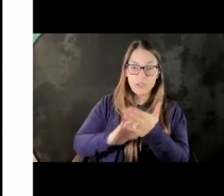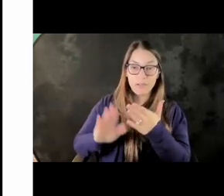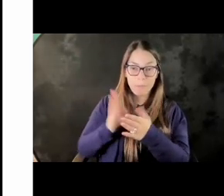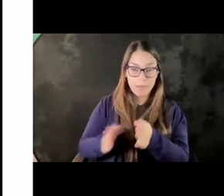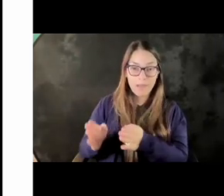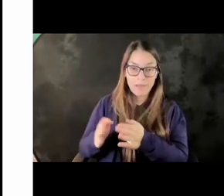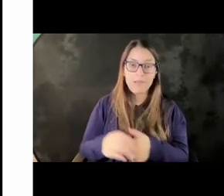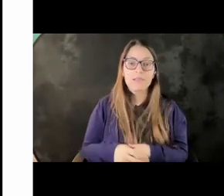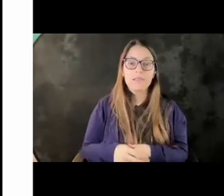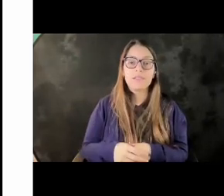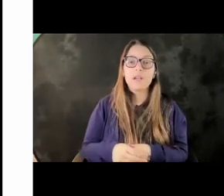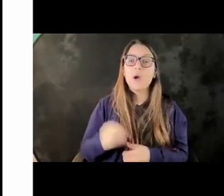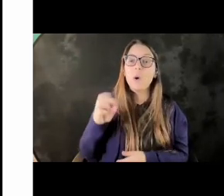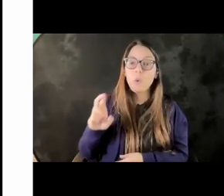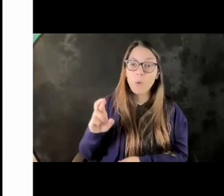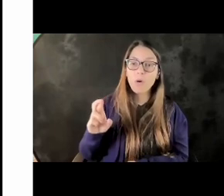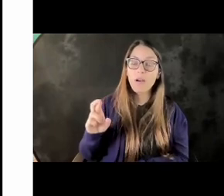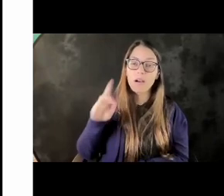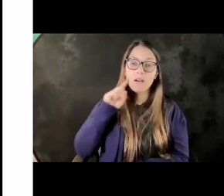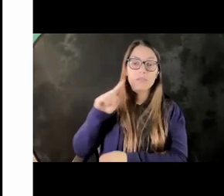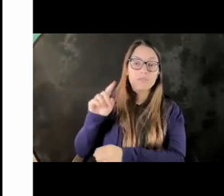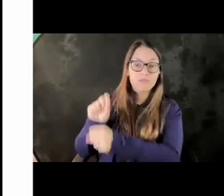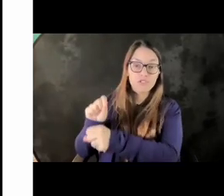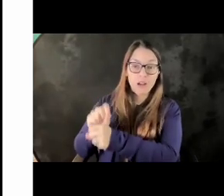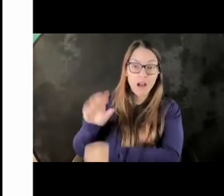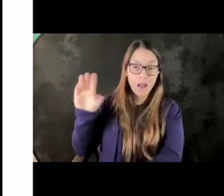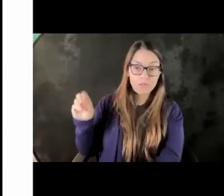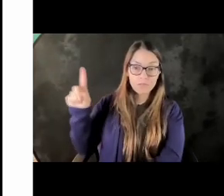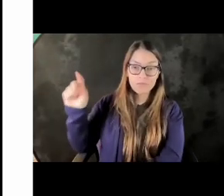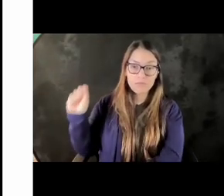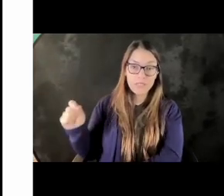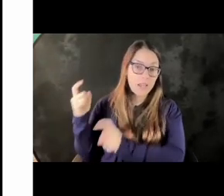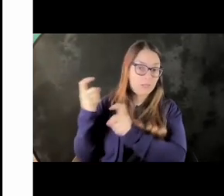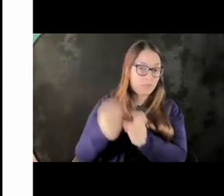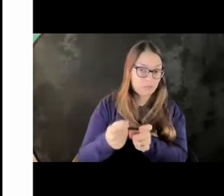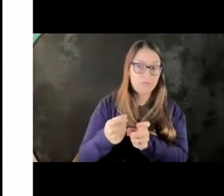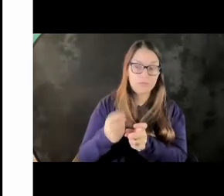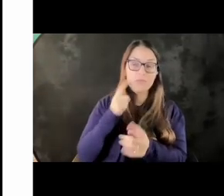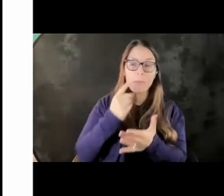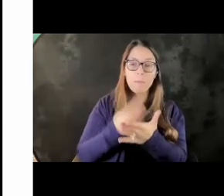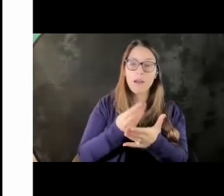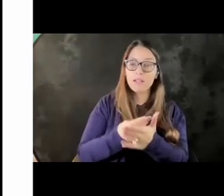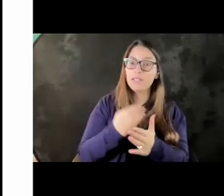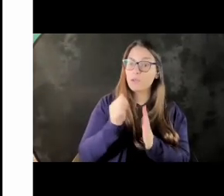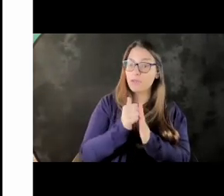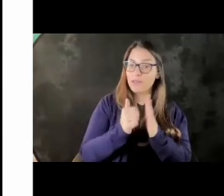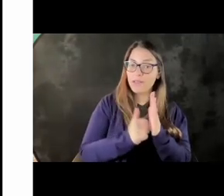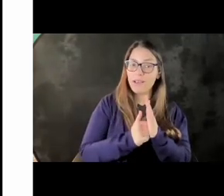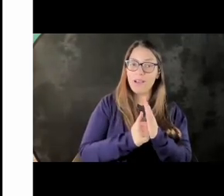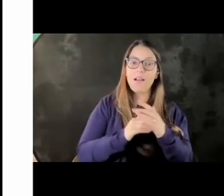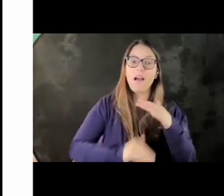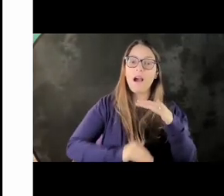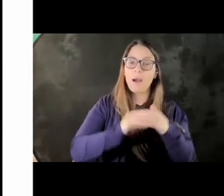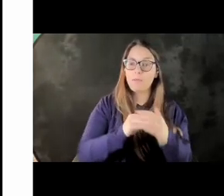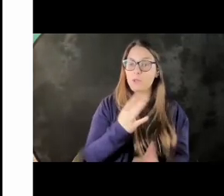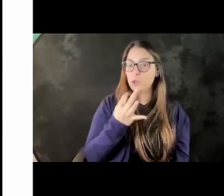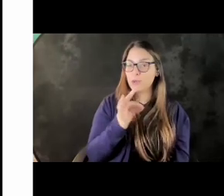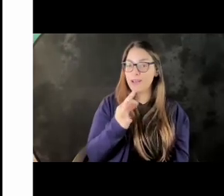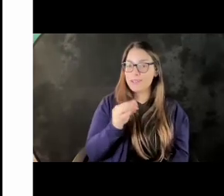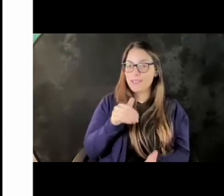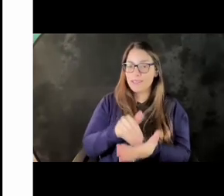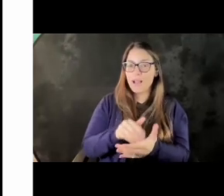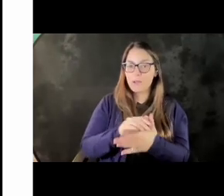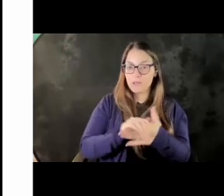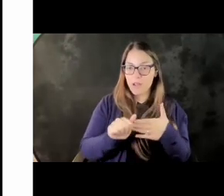funds directly into an ABLE account up to $19,000 within the calendar year. But keep